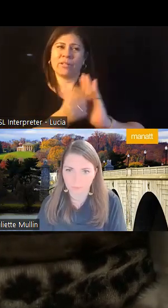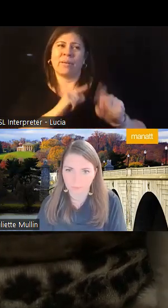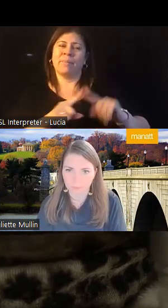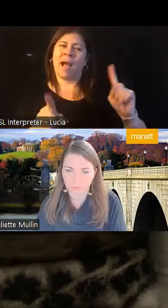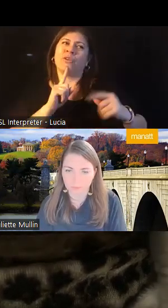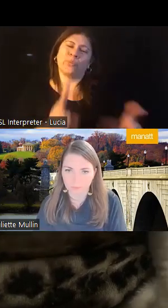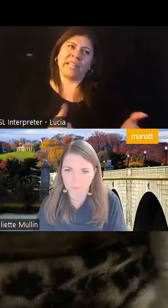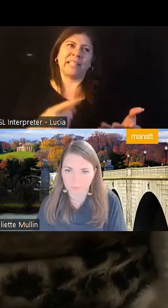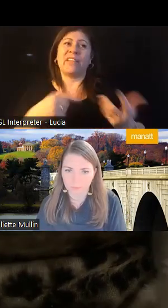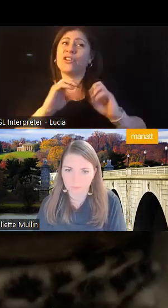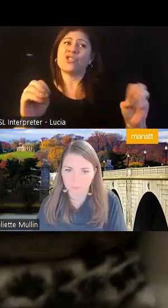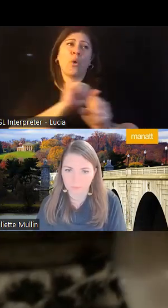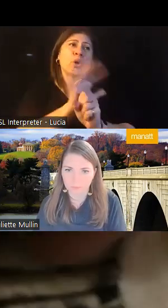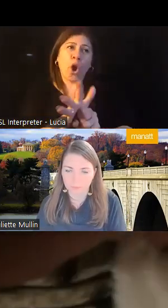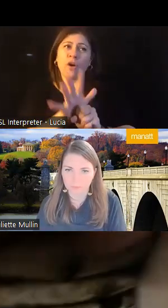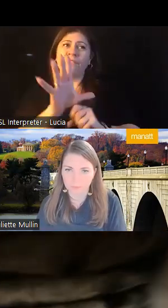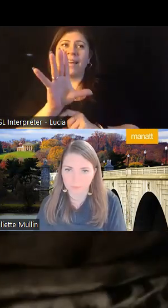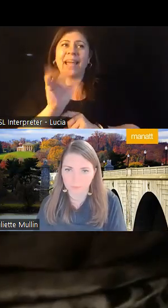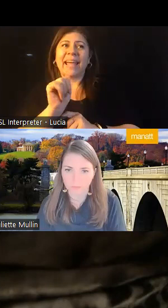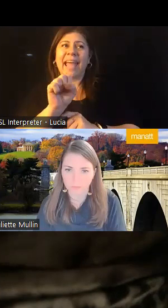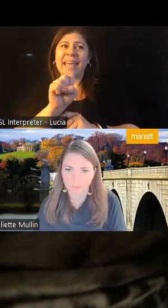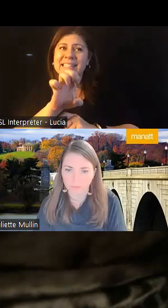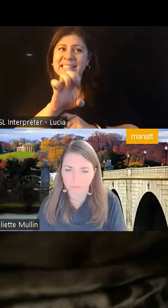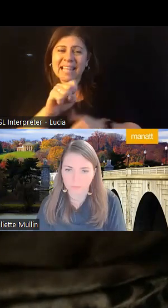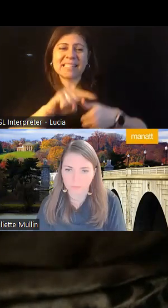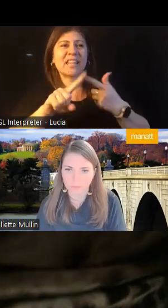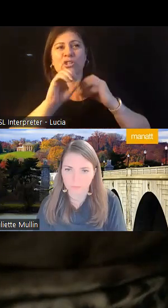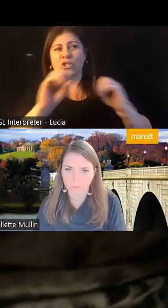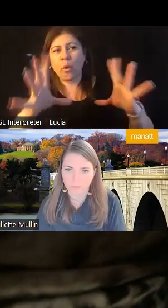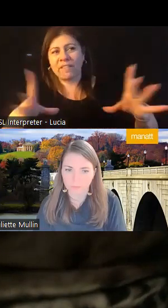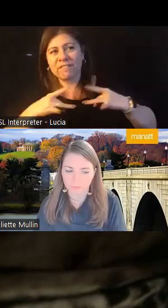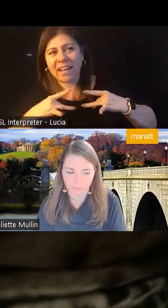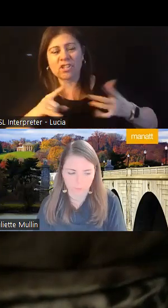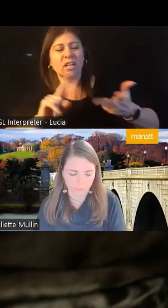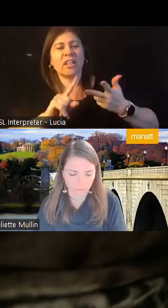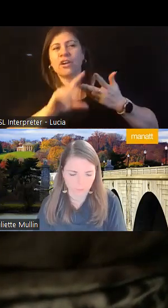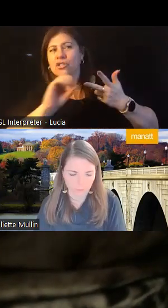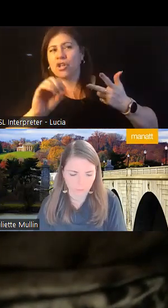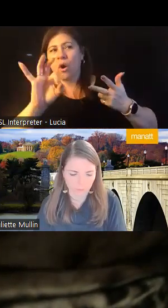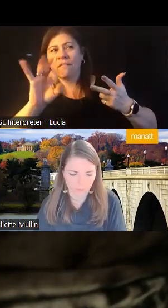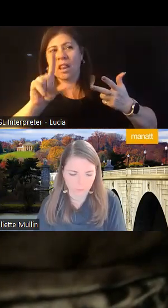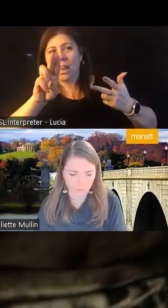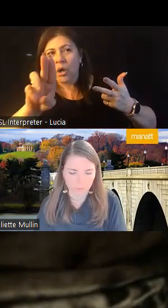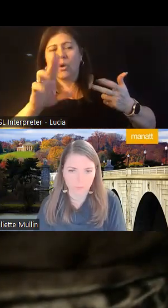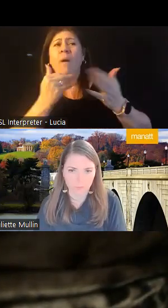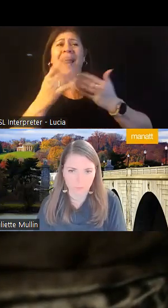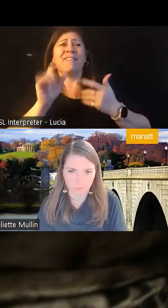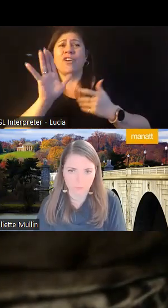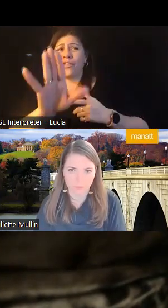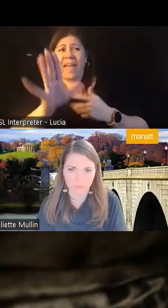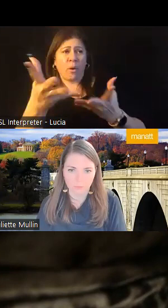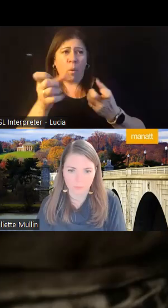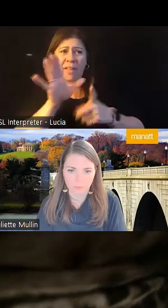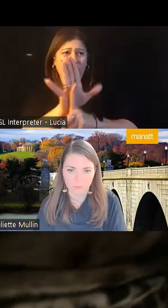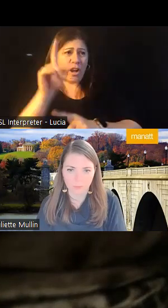COVID cases, there's no infection, there's no flu going on. They can still post whatever they want on their front